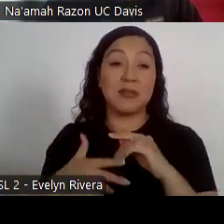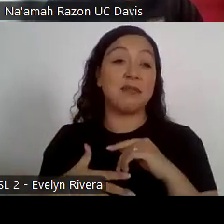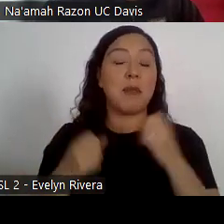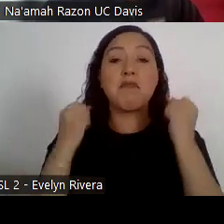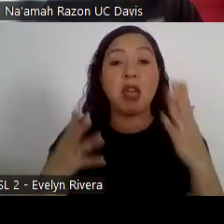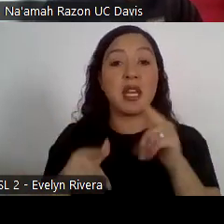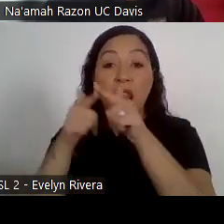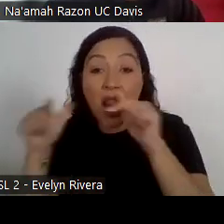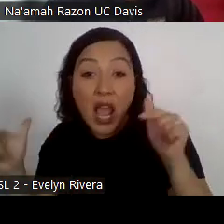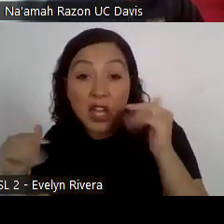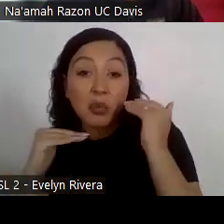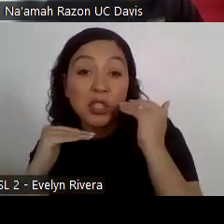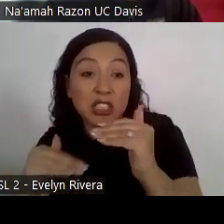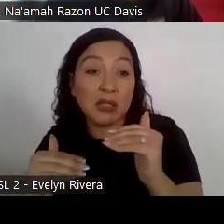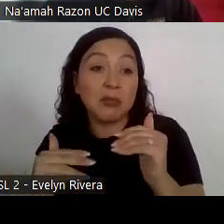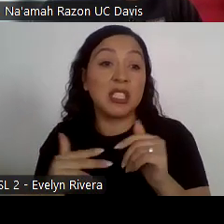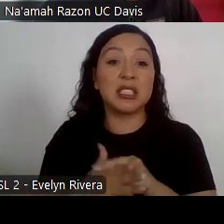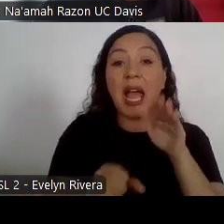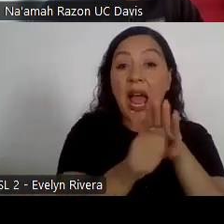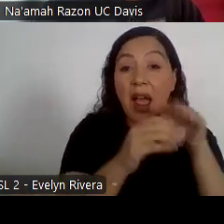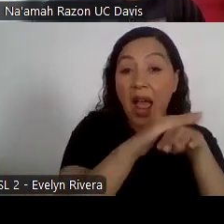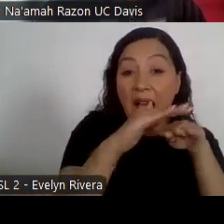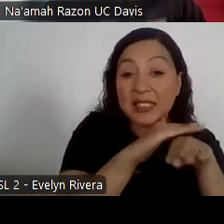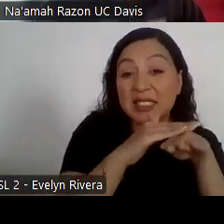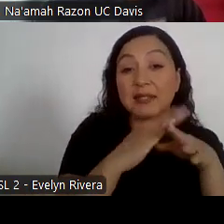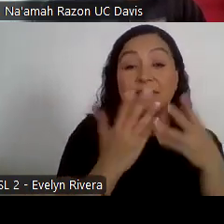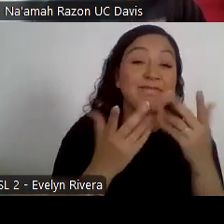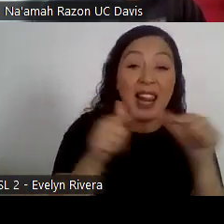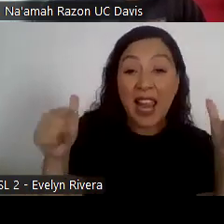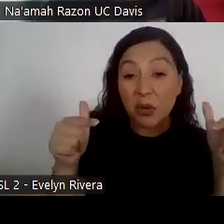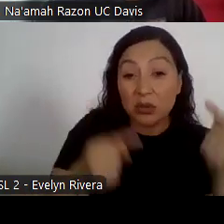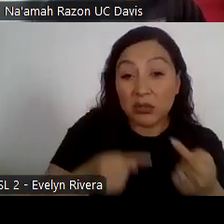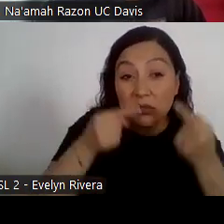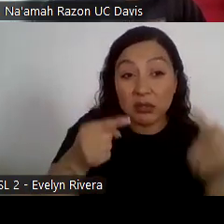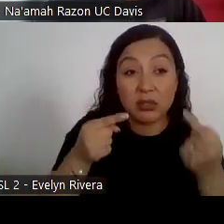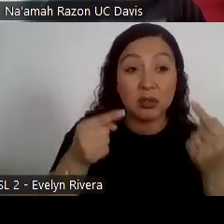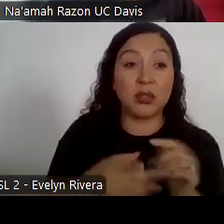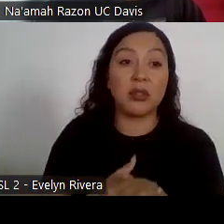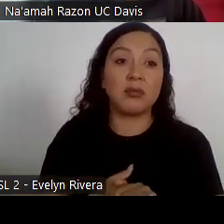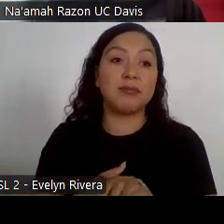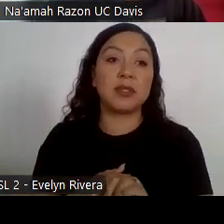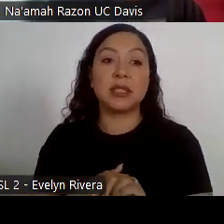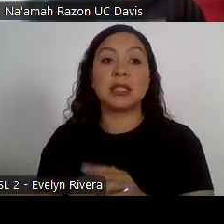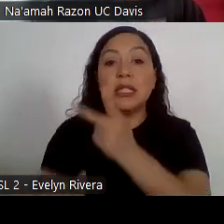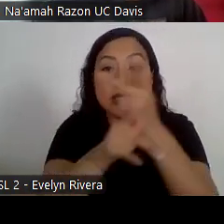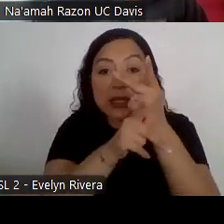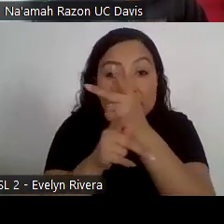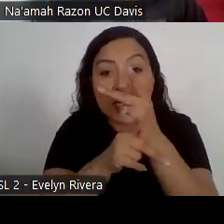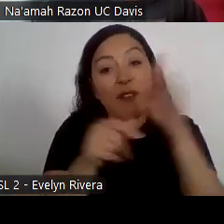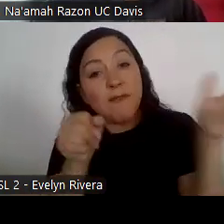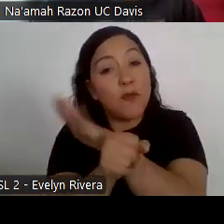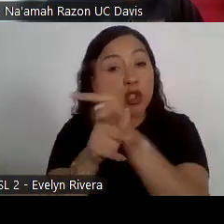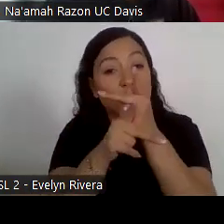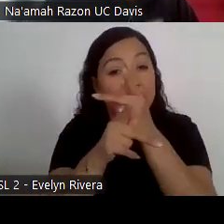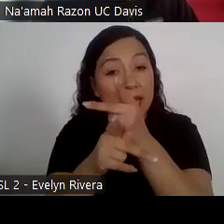not having access to resources in adequate language, the need for whole person integrated care that integrates mental health services